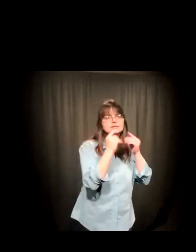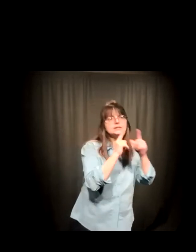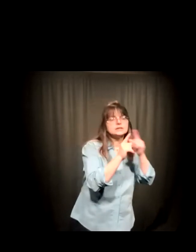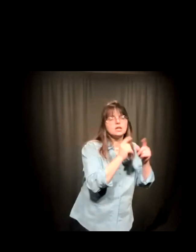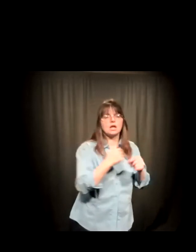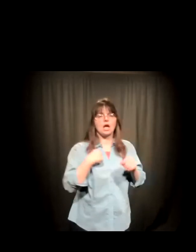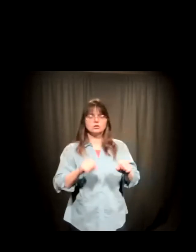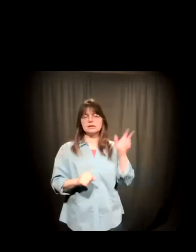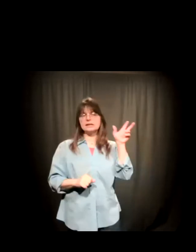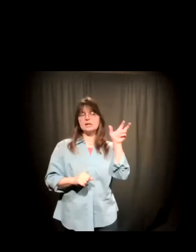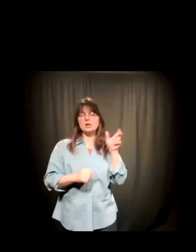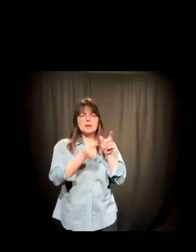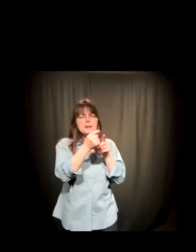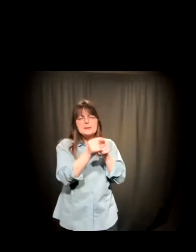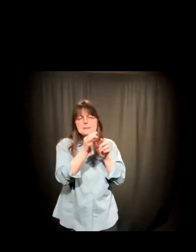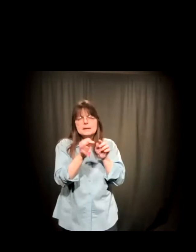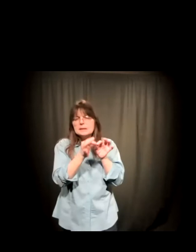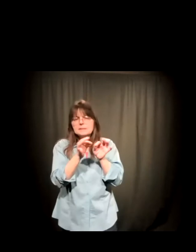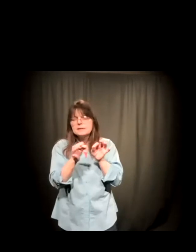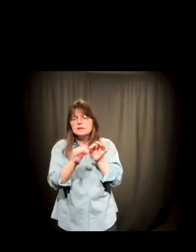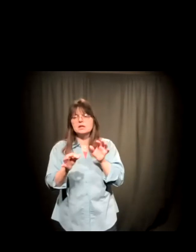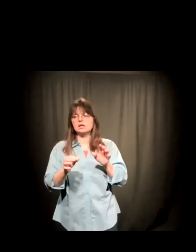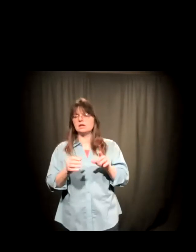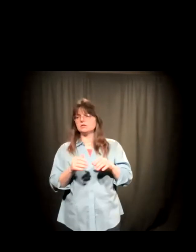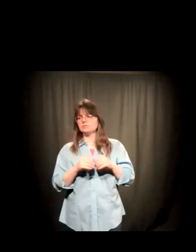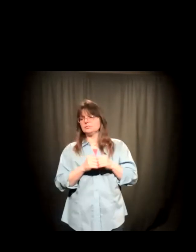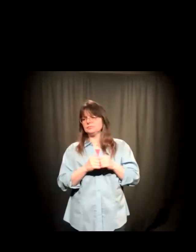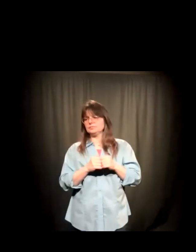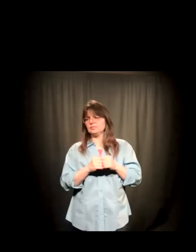own language, her right to understand and to be understood.